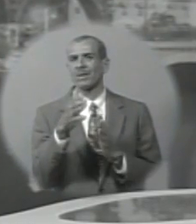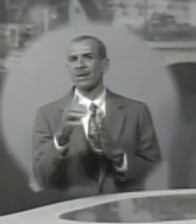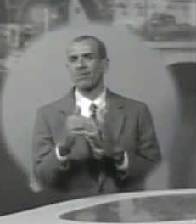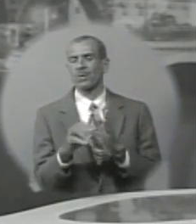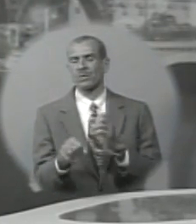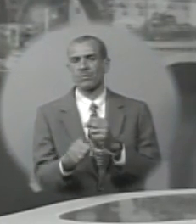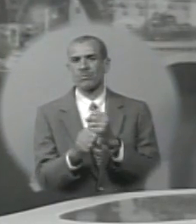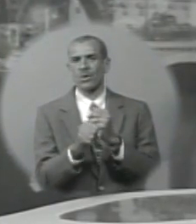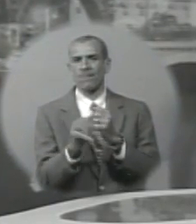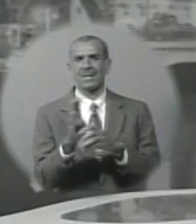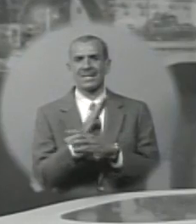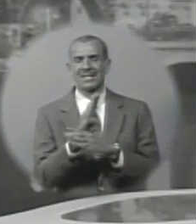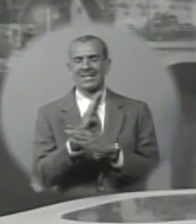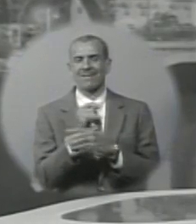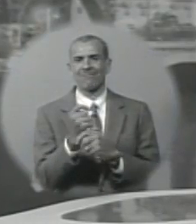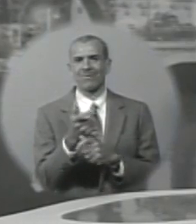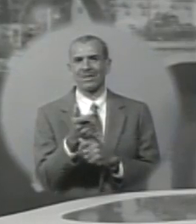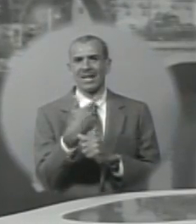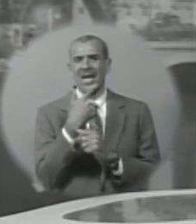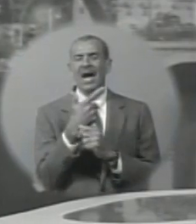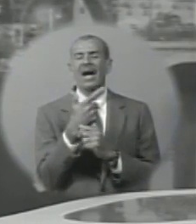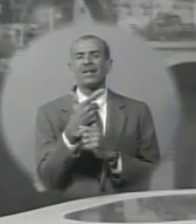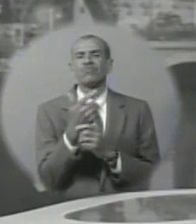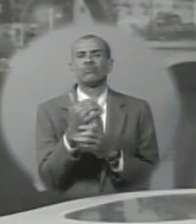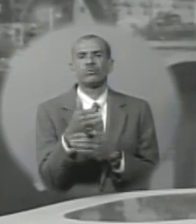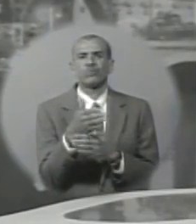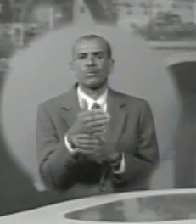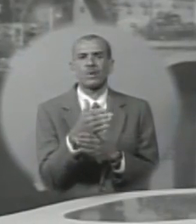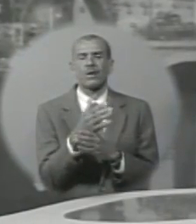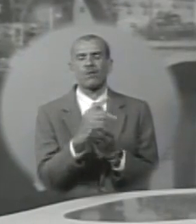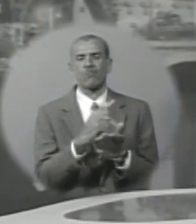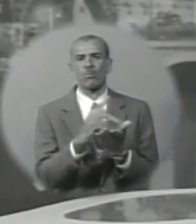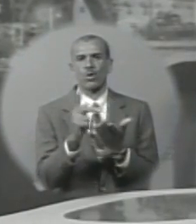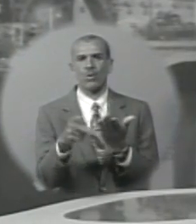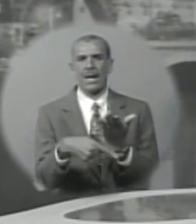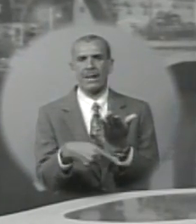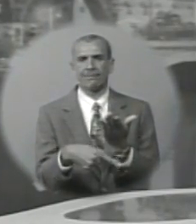business efficiency and improve the effectiveness and policies of programs.